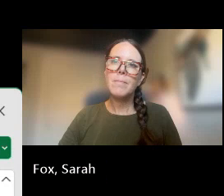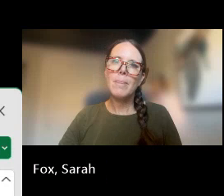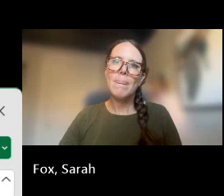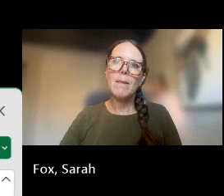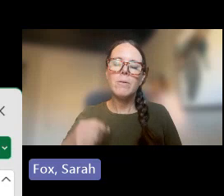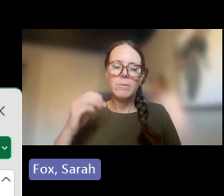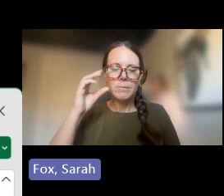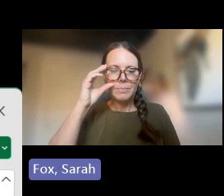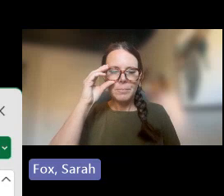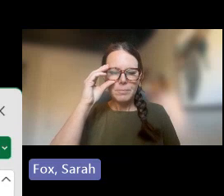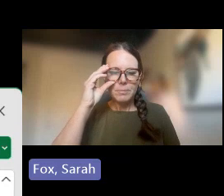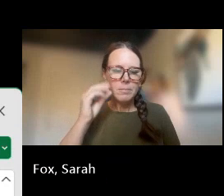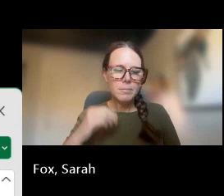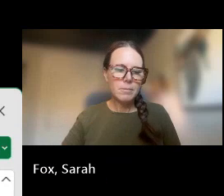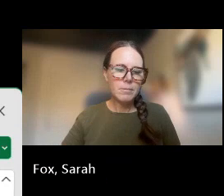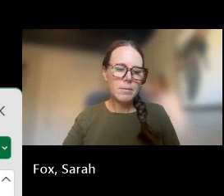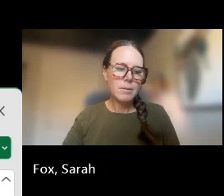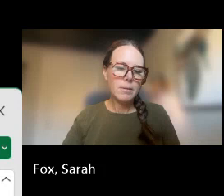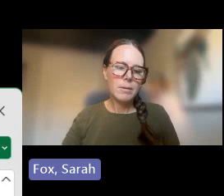comment. Sorry. Oh.